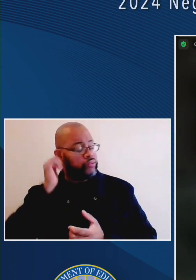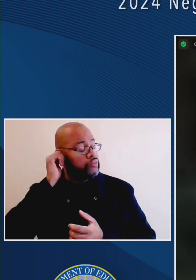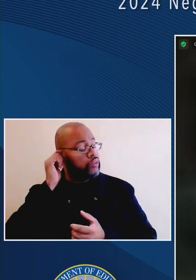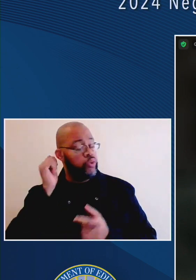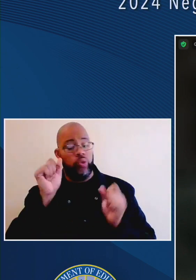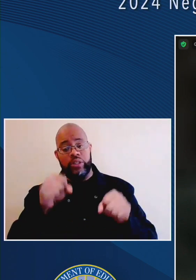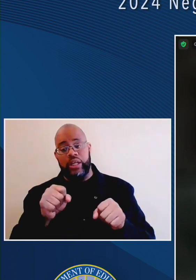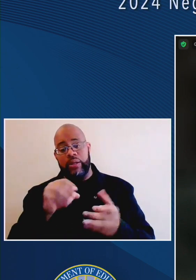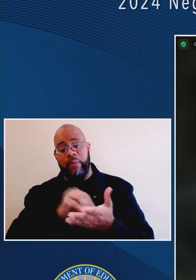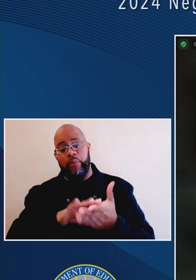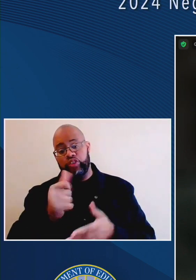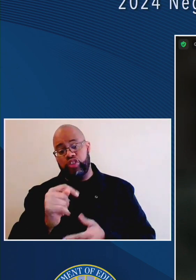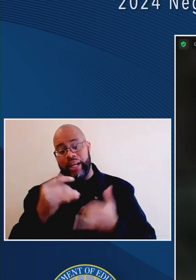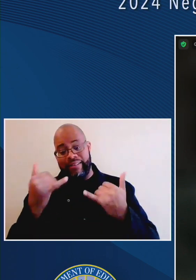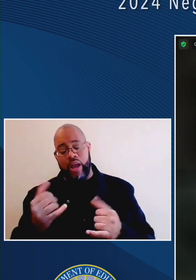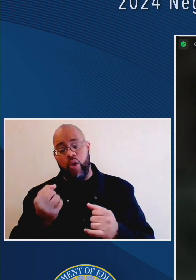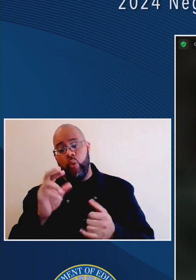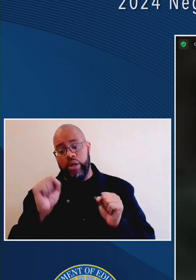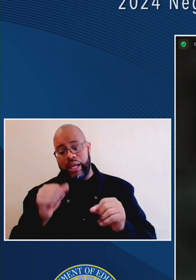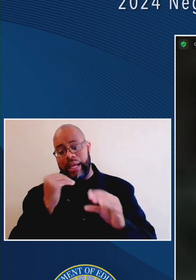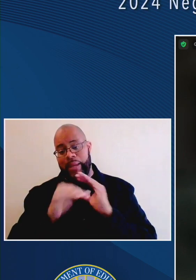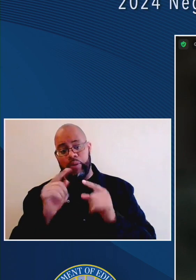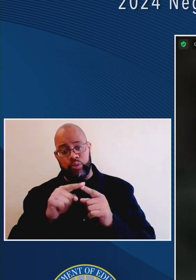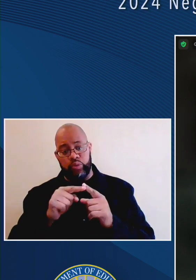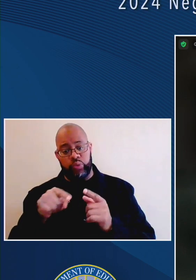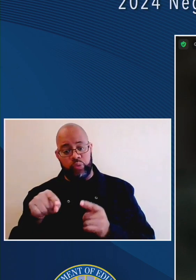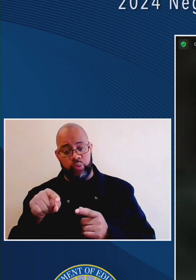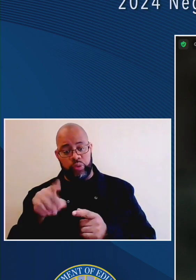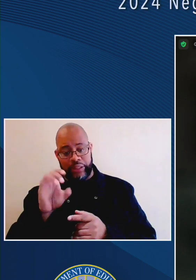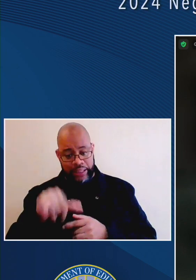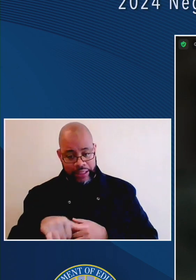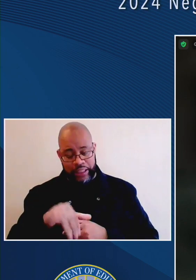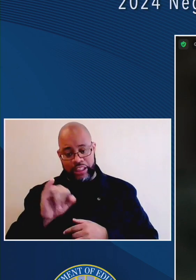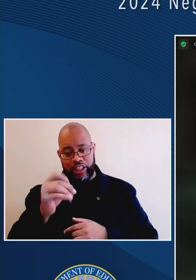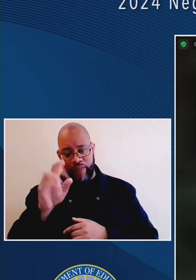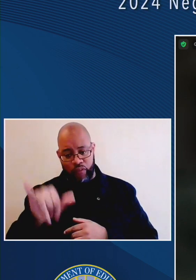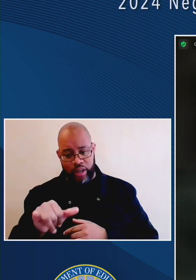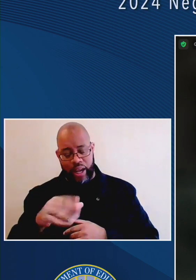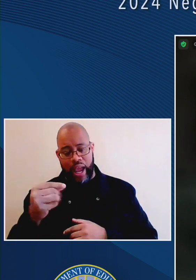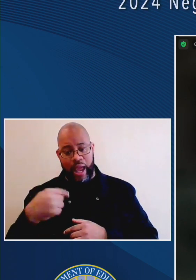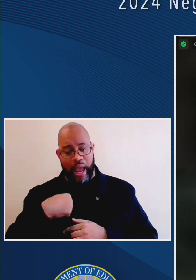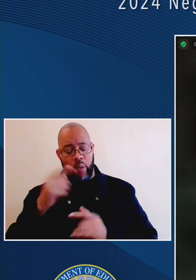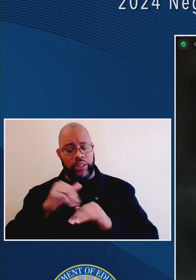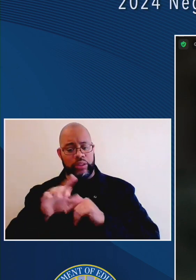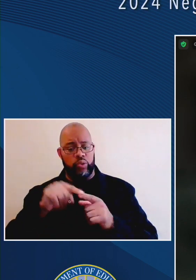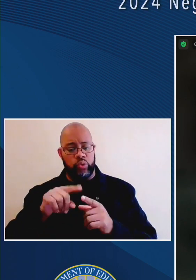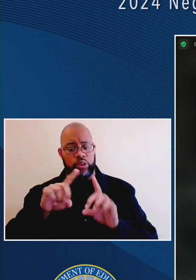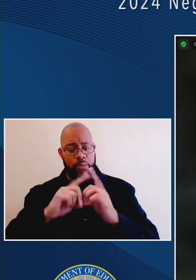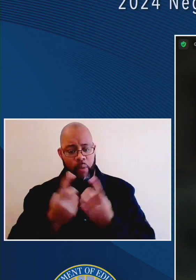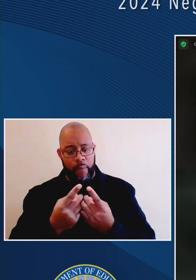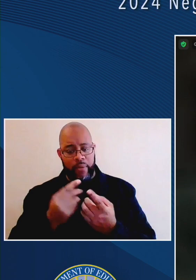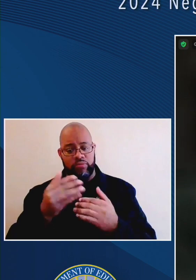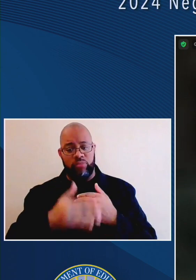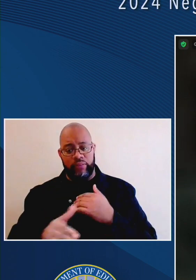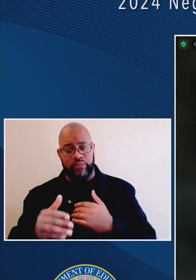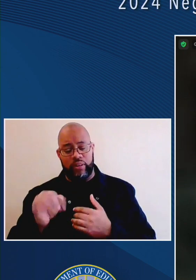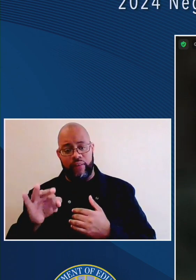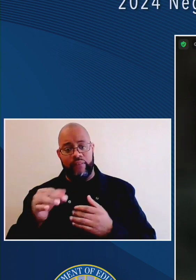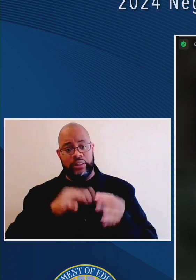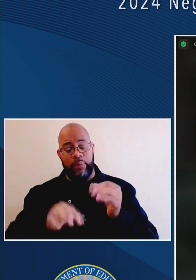and we have regional partnerships in rural parts of the state, that are working on issues